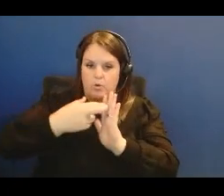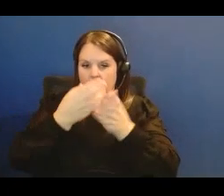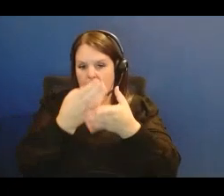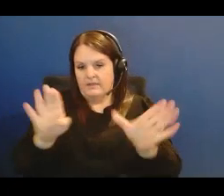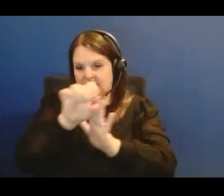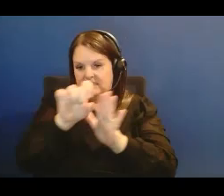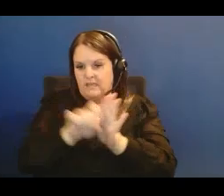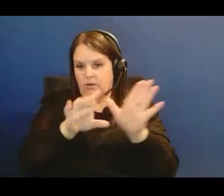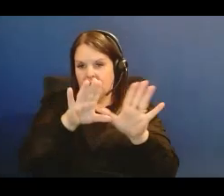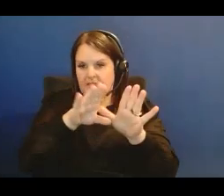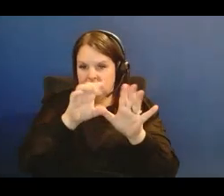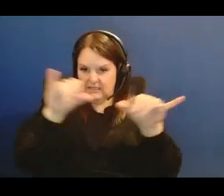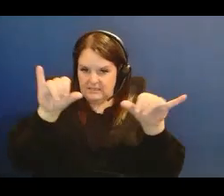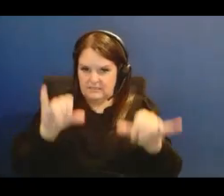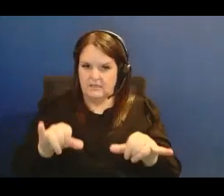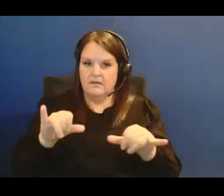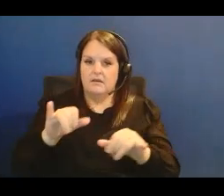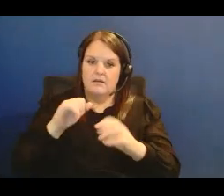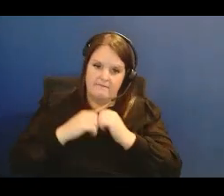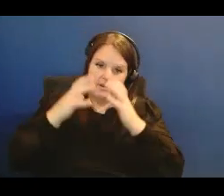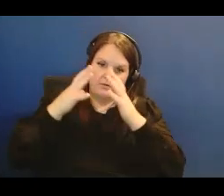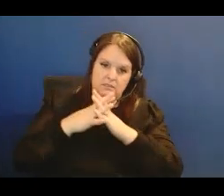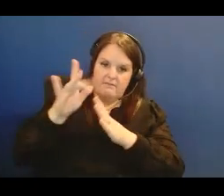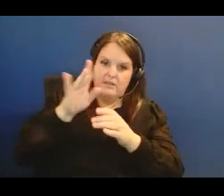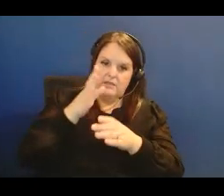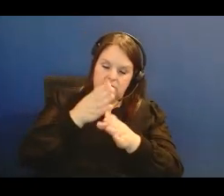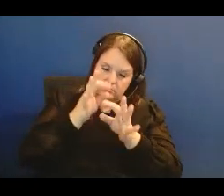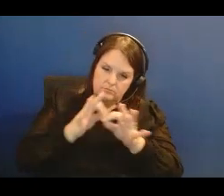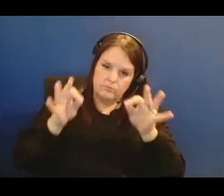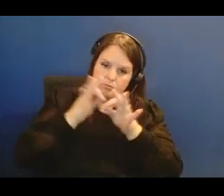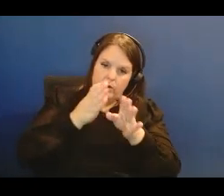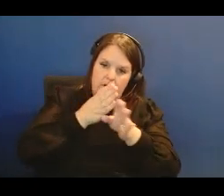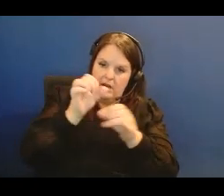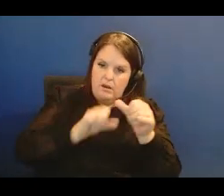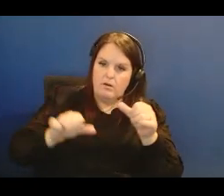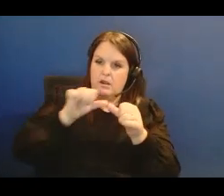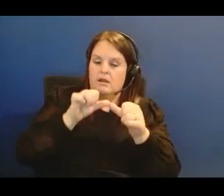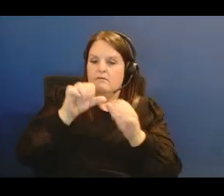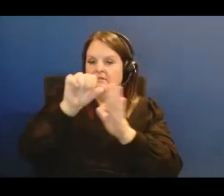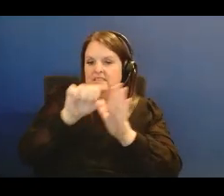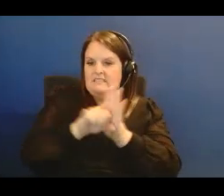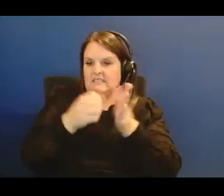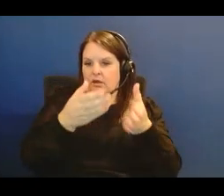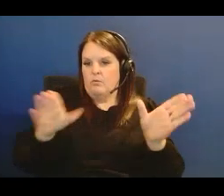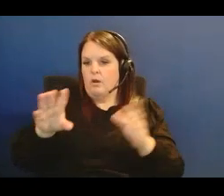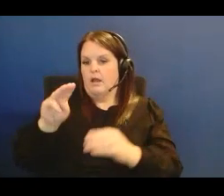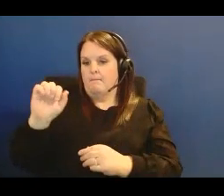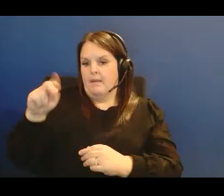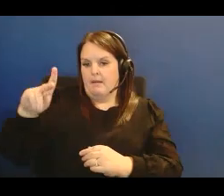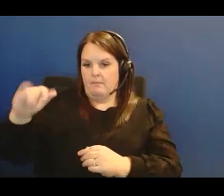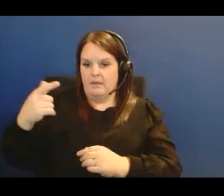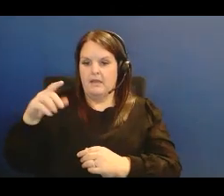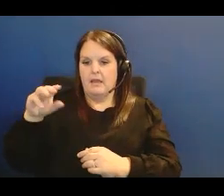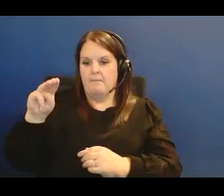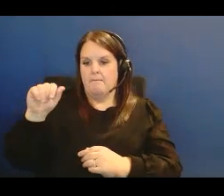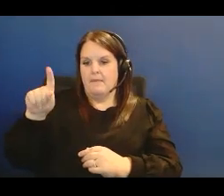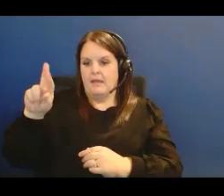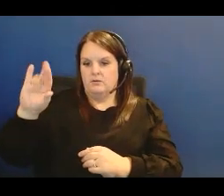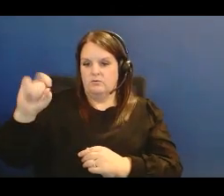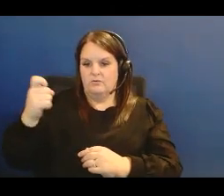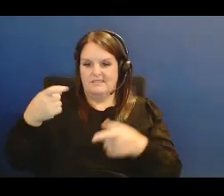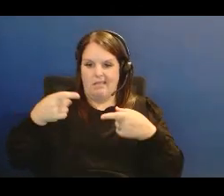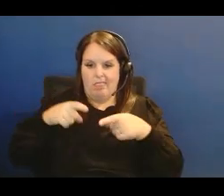The formalization of NOMHE's priority areas through a statewide mapping and matrix alignment, which is what I have